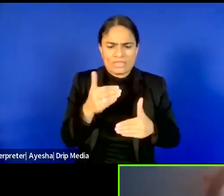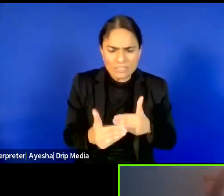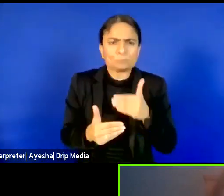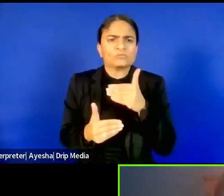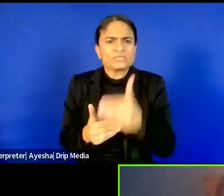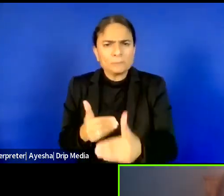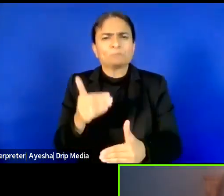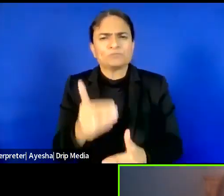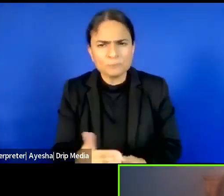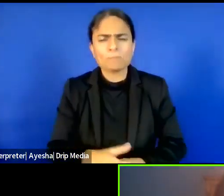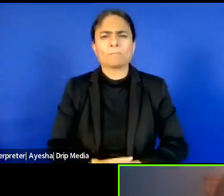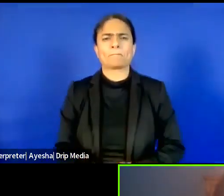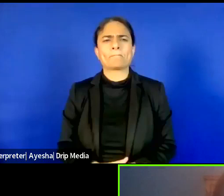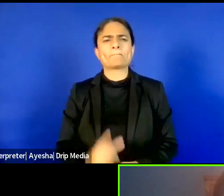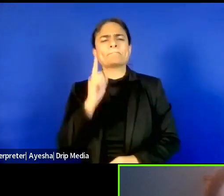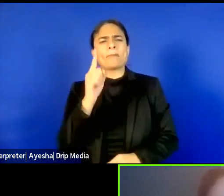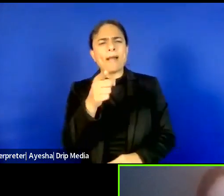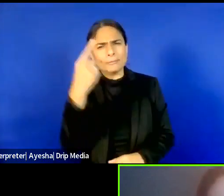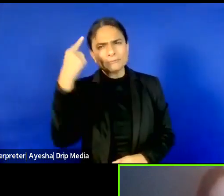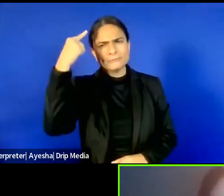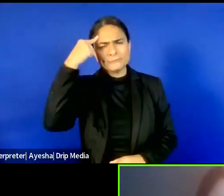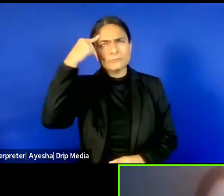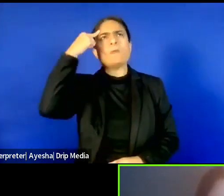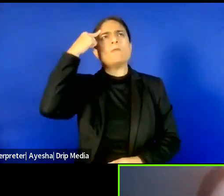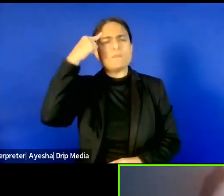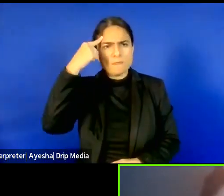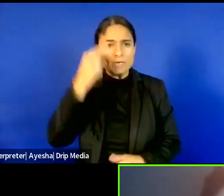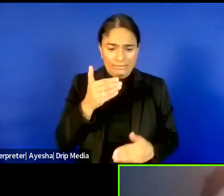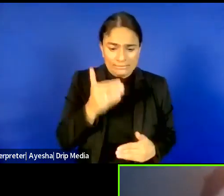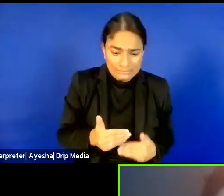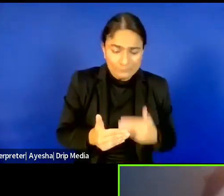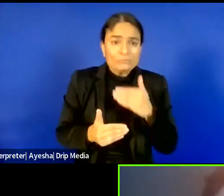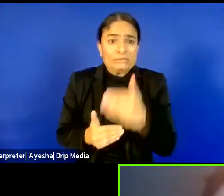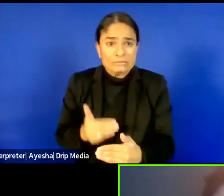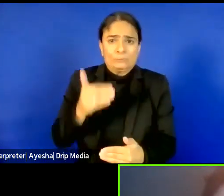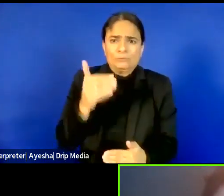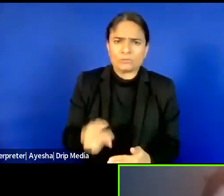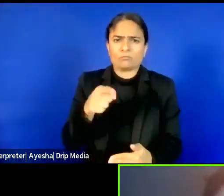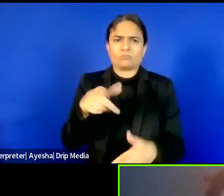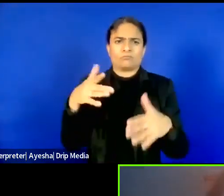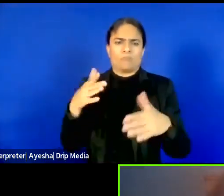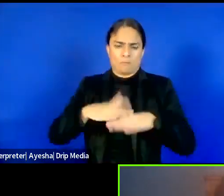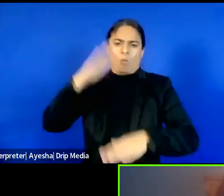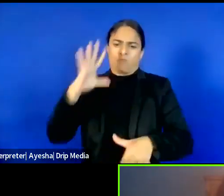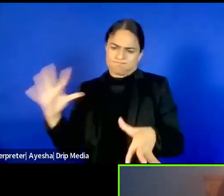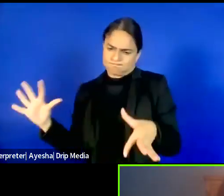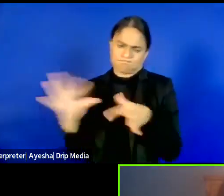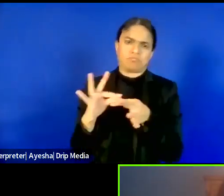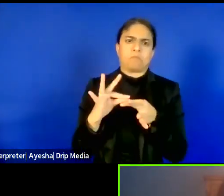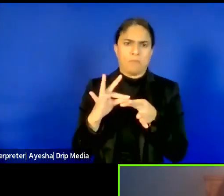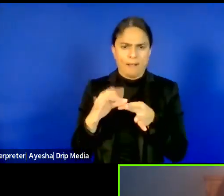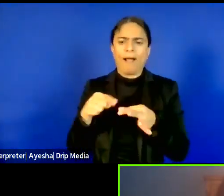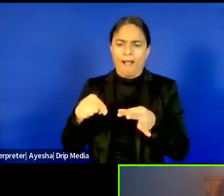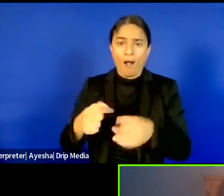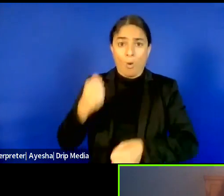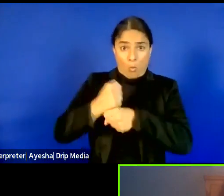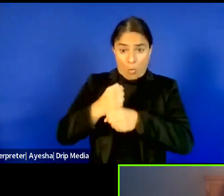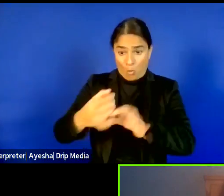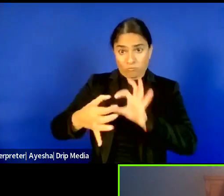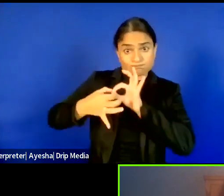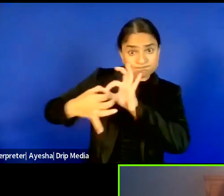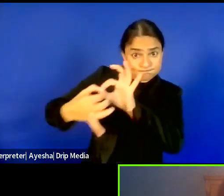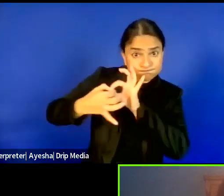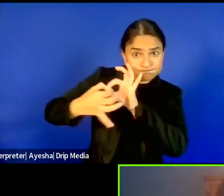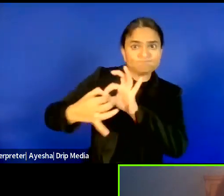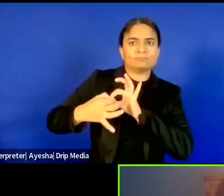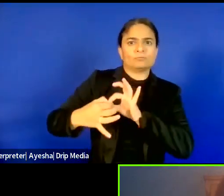from your side, having worked with us to ensure the inclusion of feminists with disabilities? Which ones